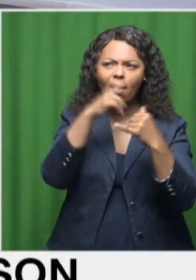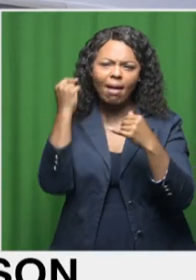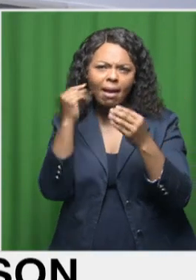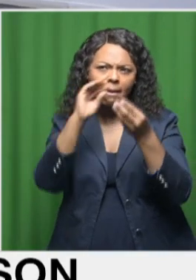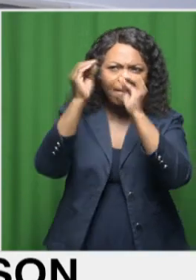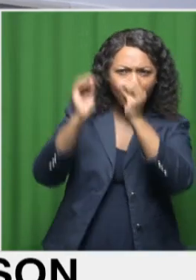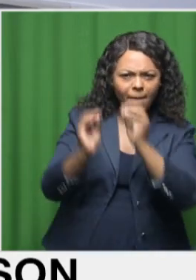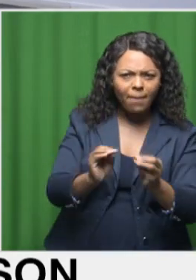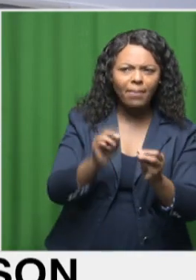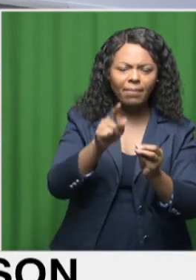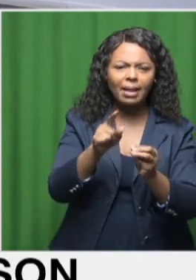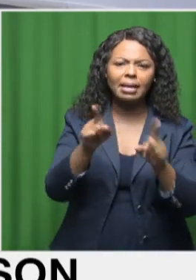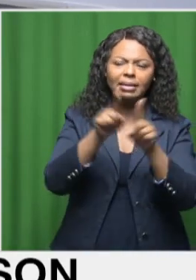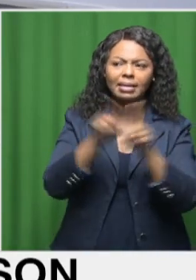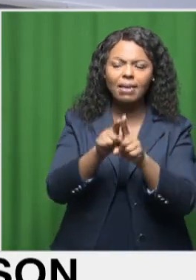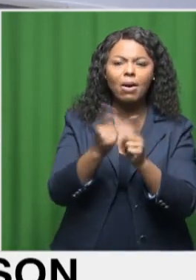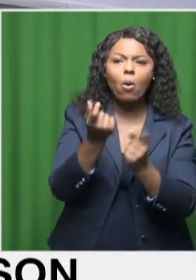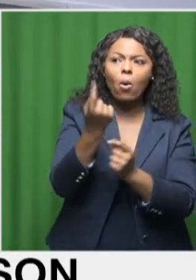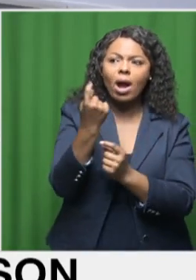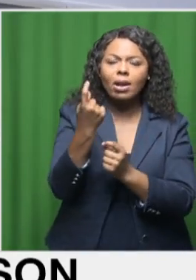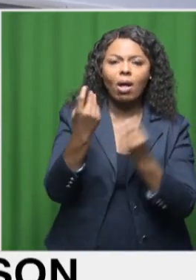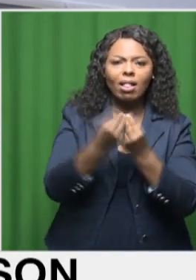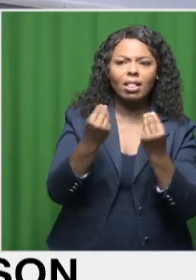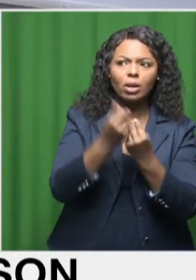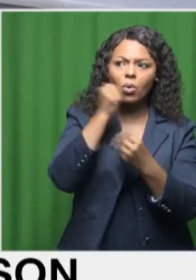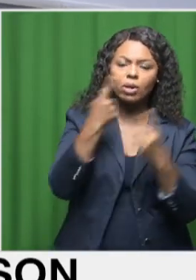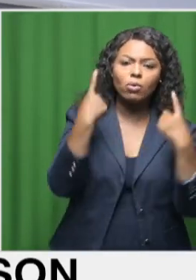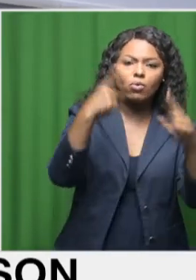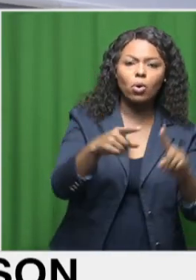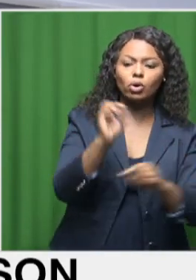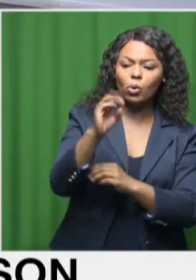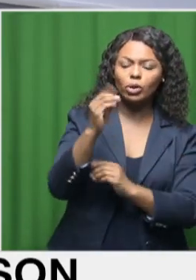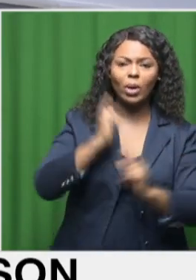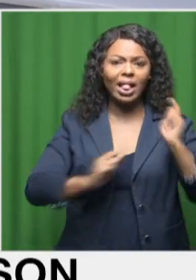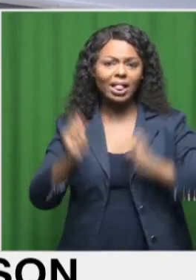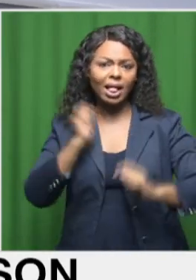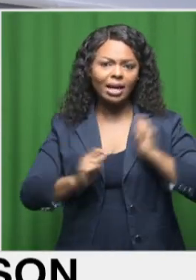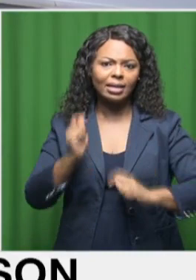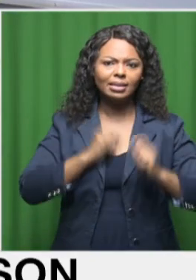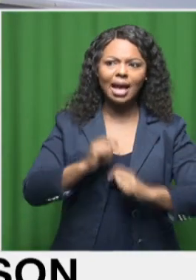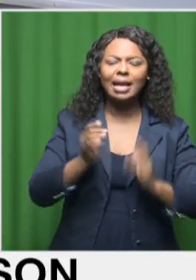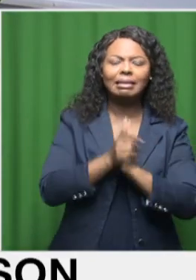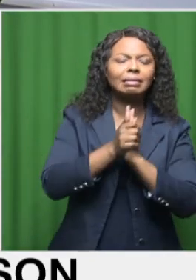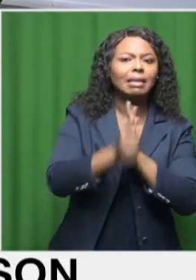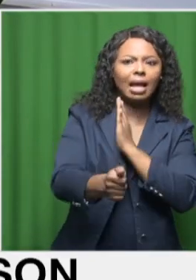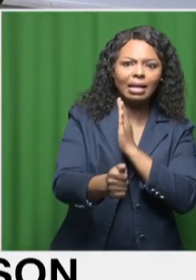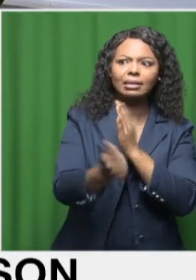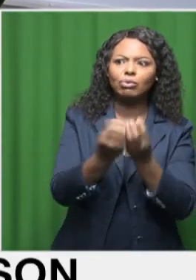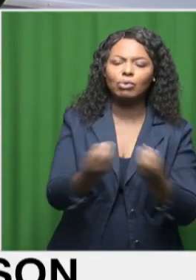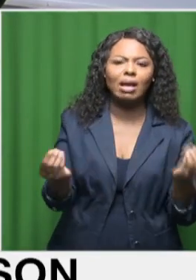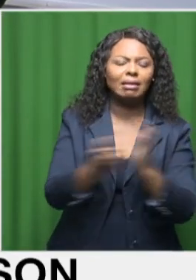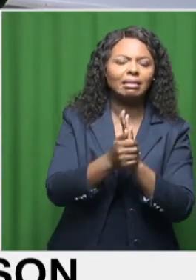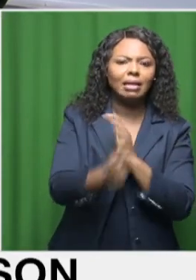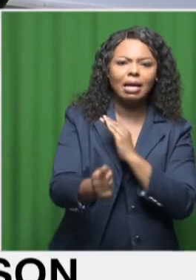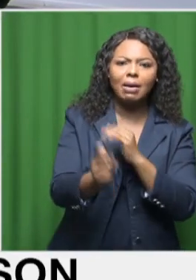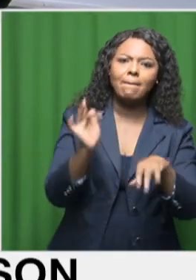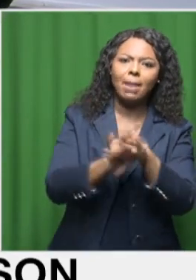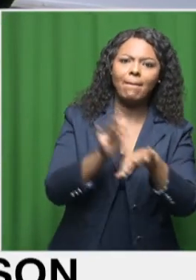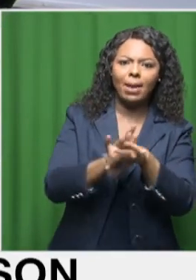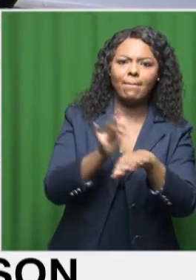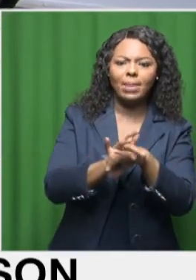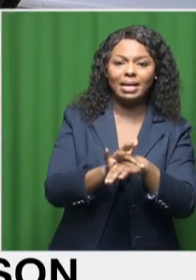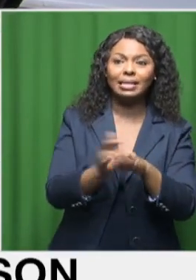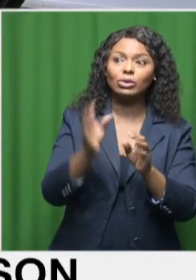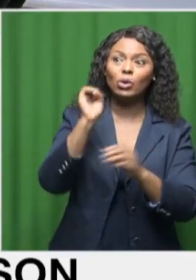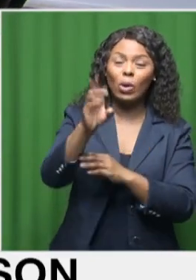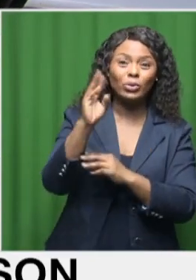And with one of the things, if you go to Soweto Theatre, that you will see we've gifted Prakip. The Soweto Theatre is going to have a thing that no other